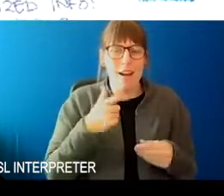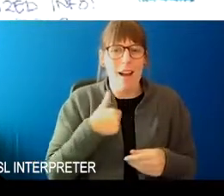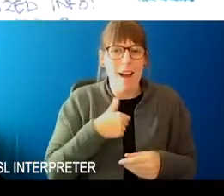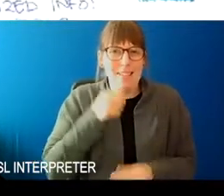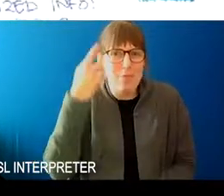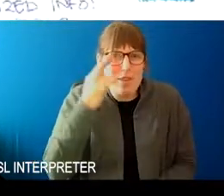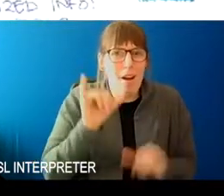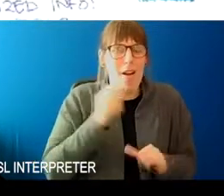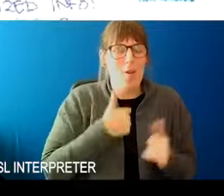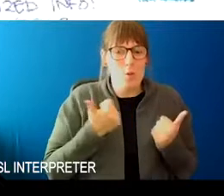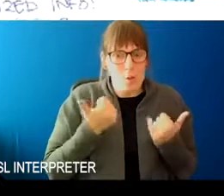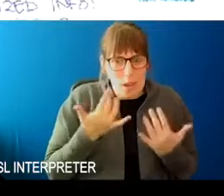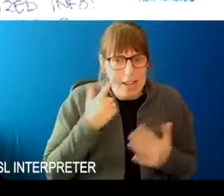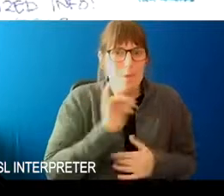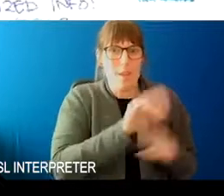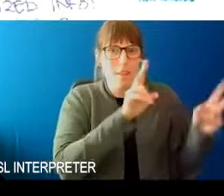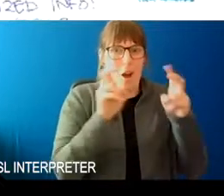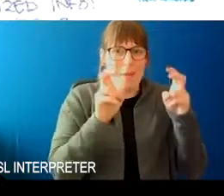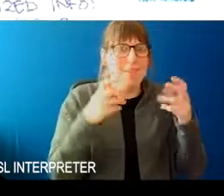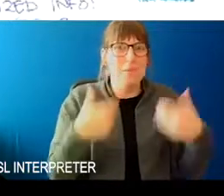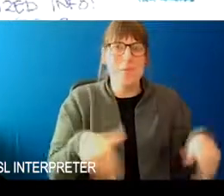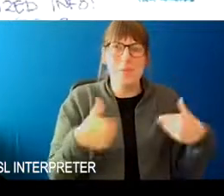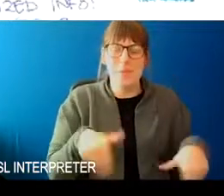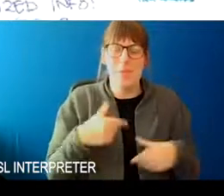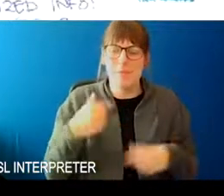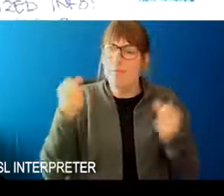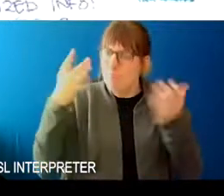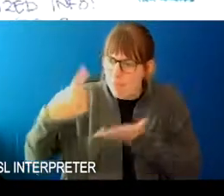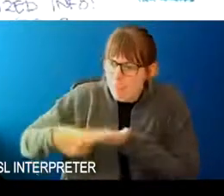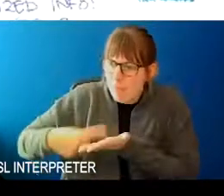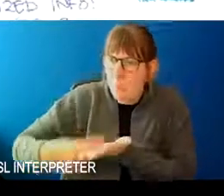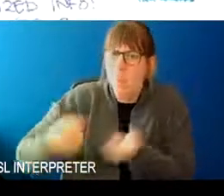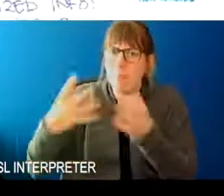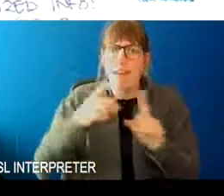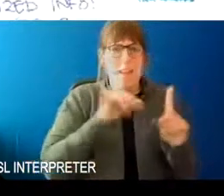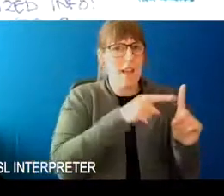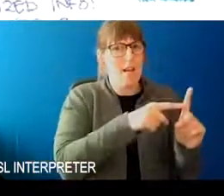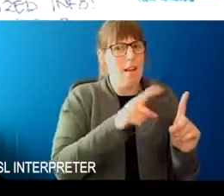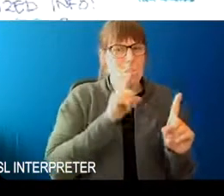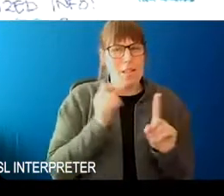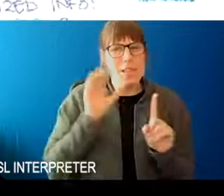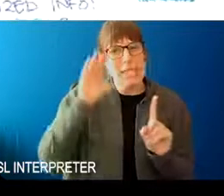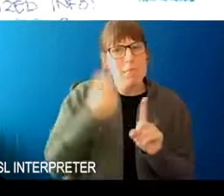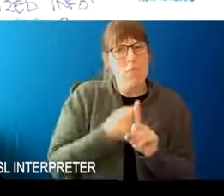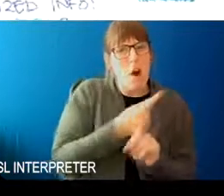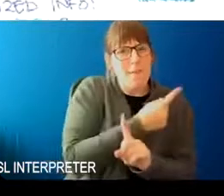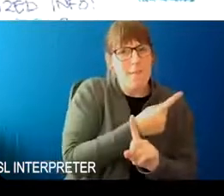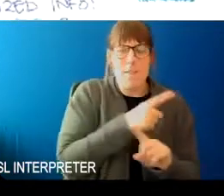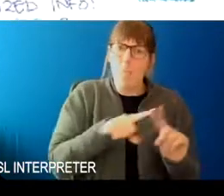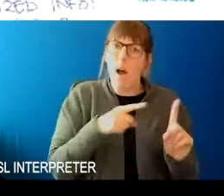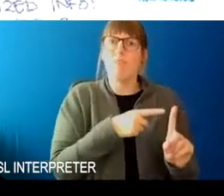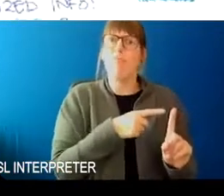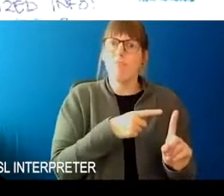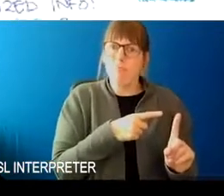one. I feel like I didn't even know I was waiting for it. We have so many conversations about so many things, and this one is kind